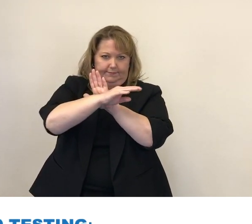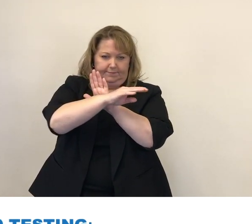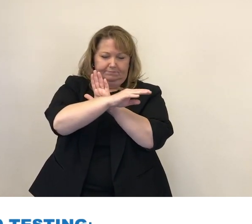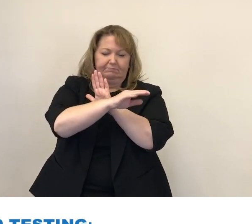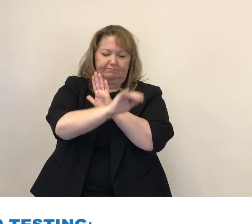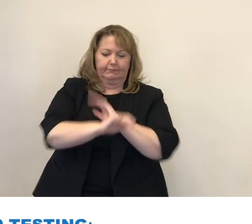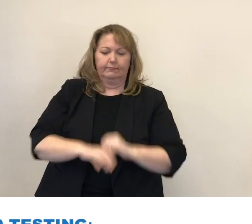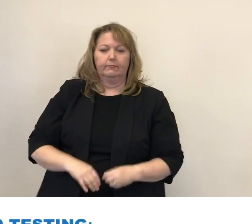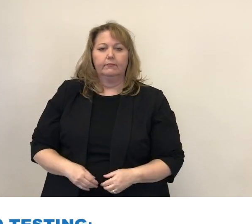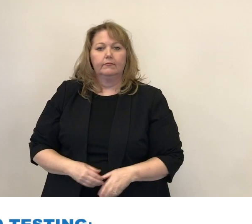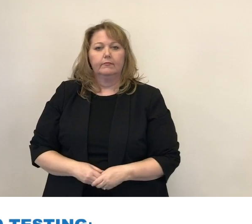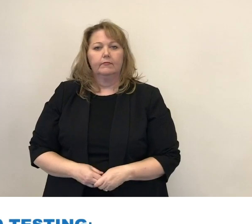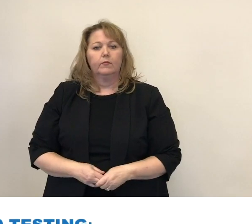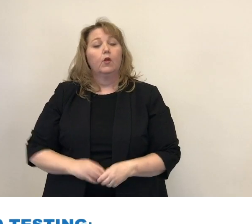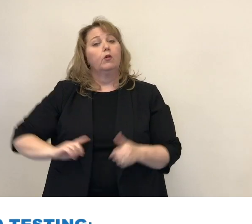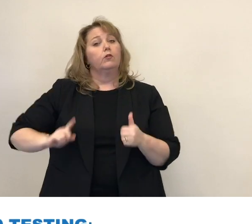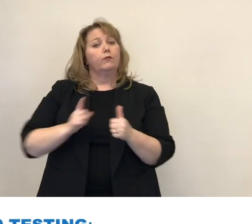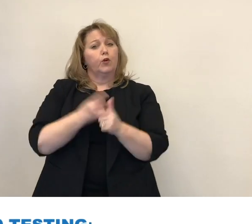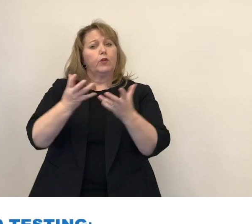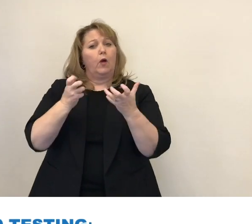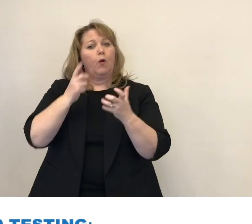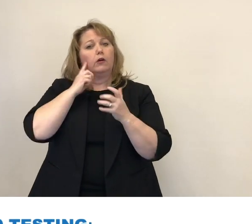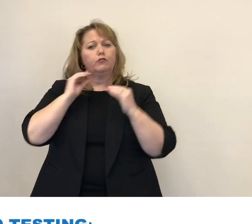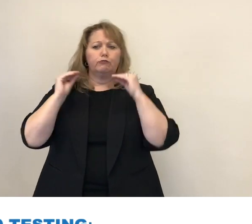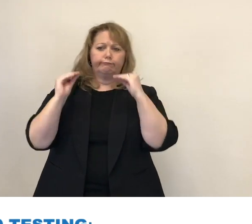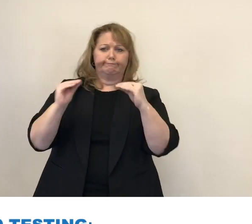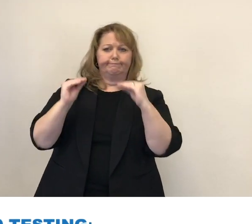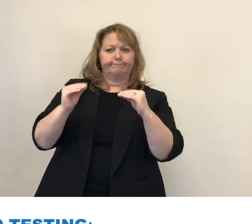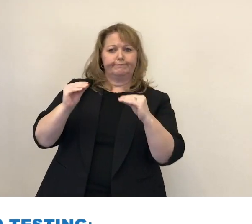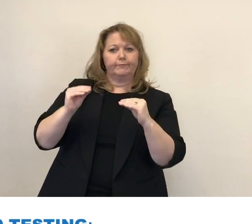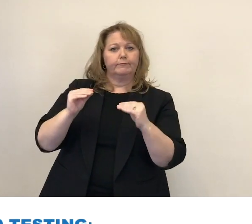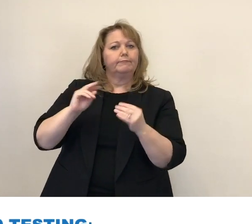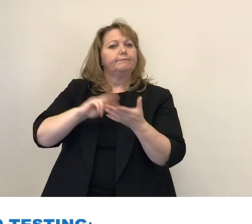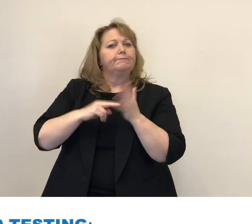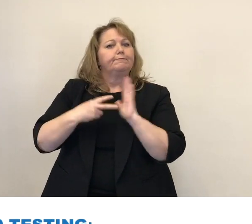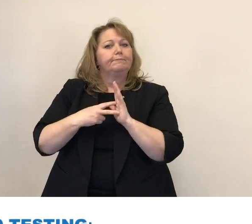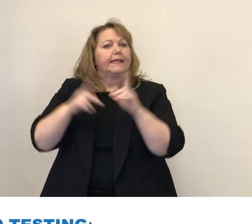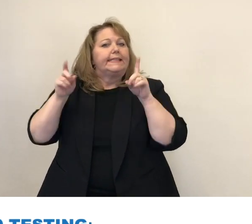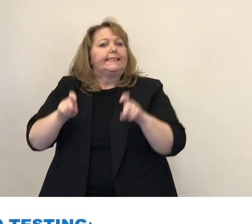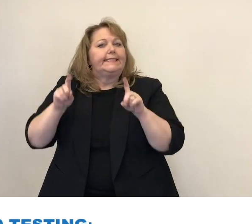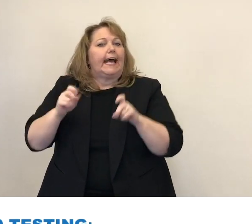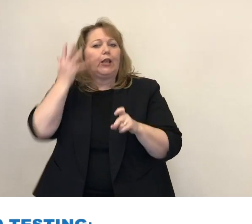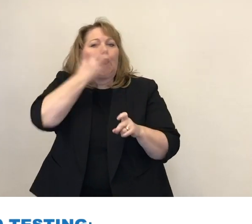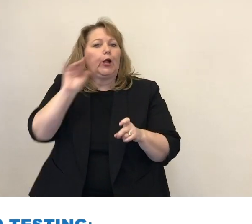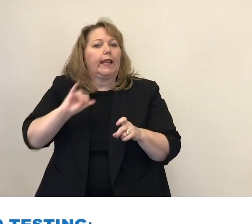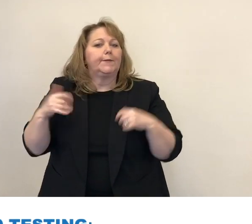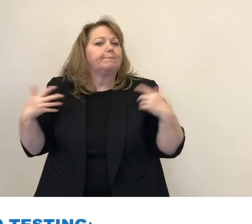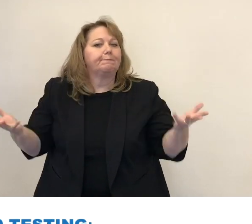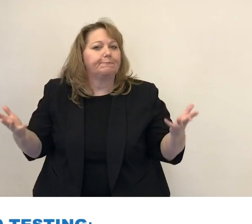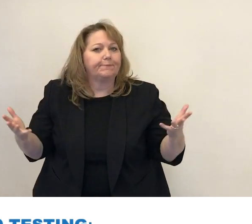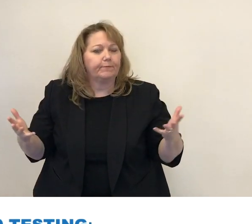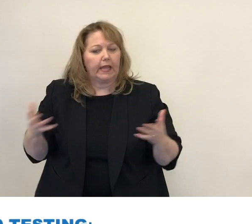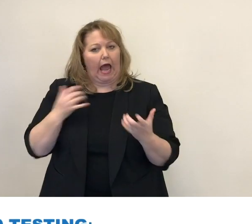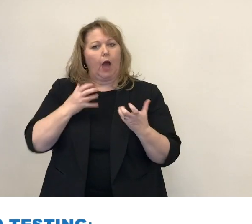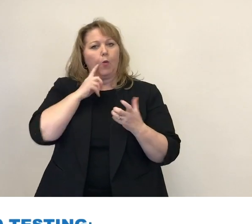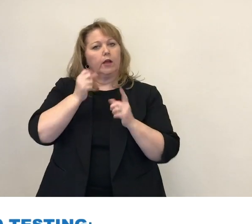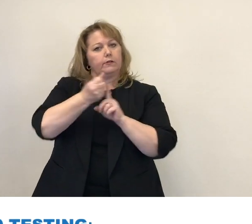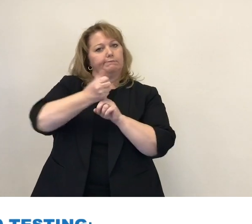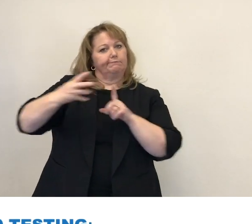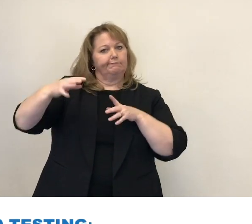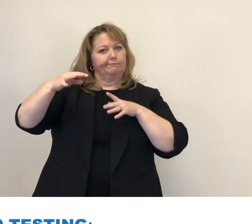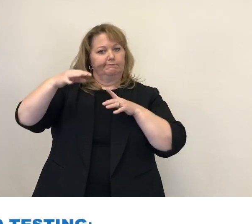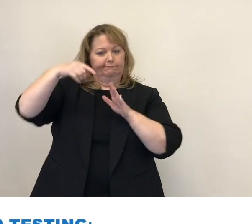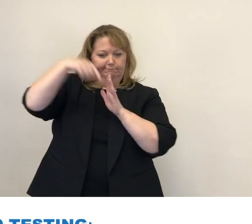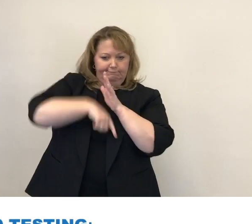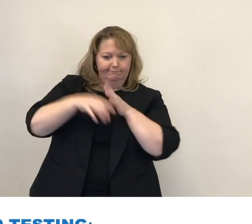to educate or to inform the public here in Nevada about the details of testing, and I wanted to go into a more detailed degree than you